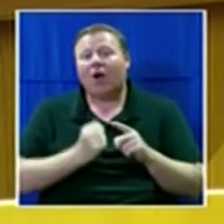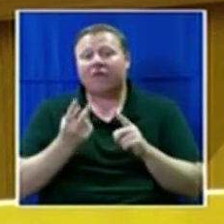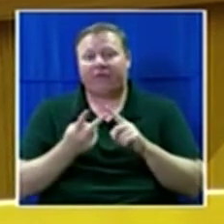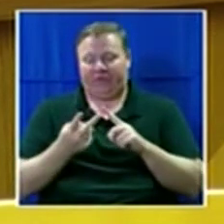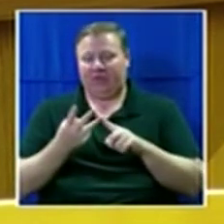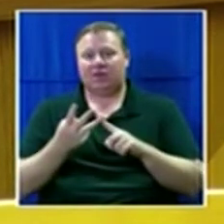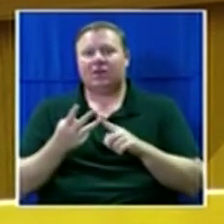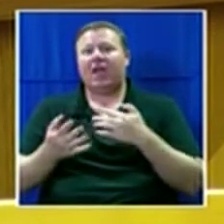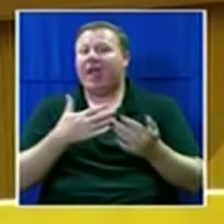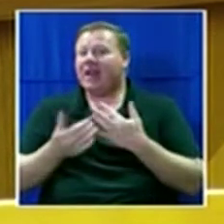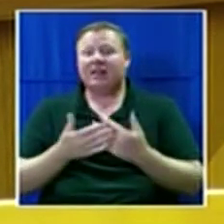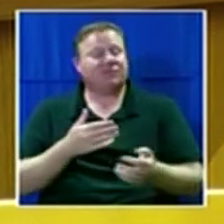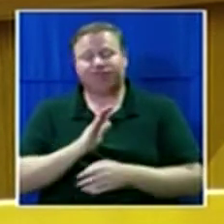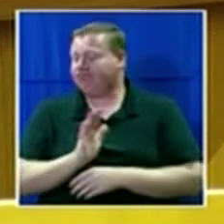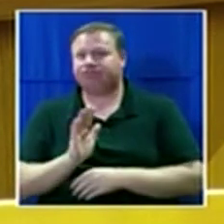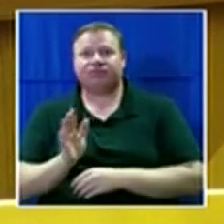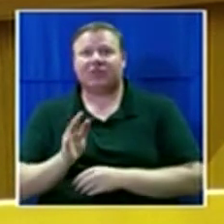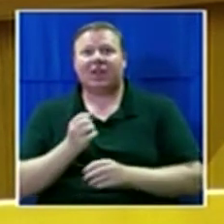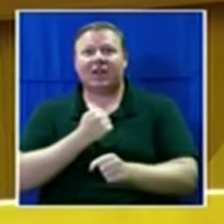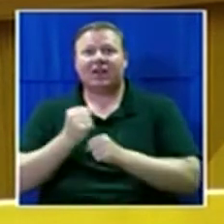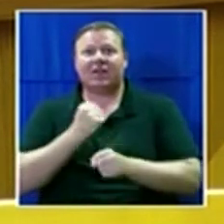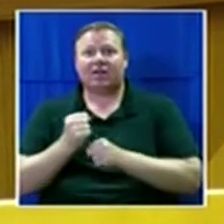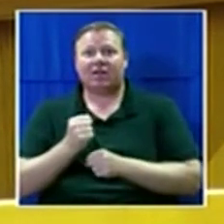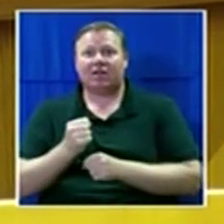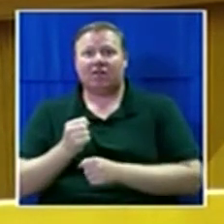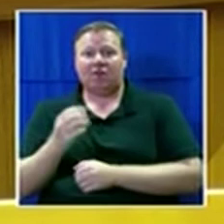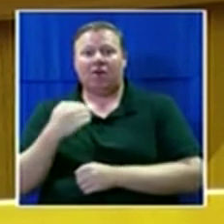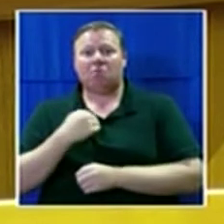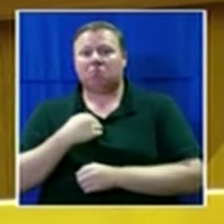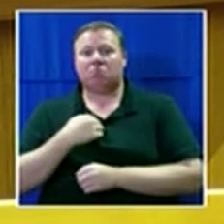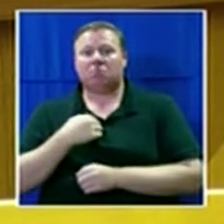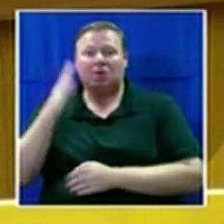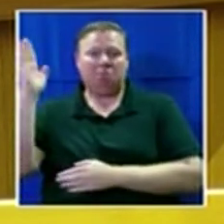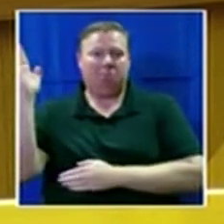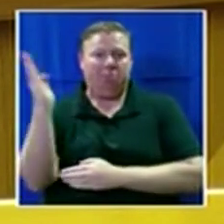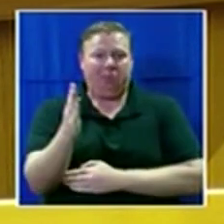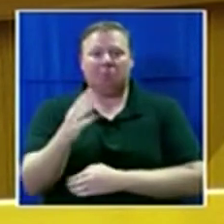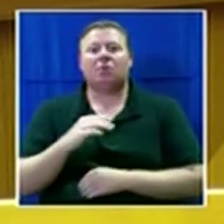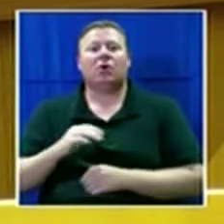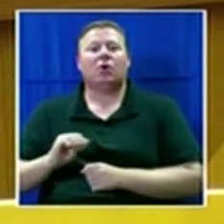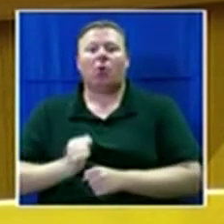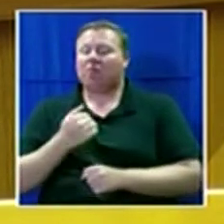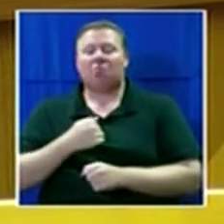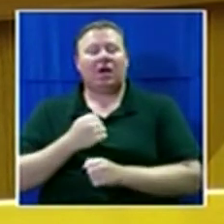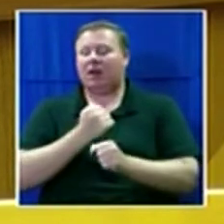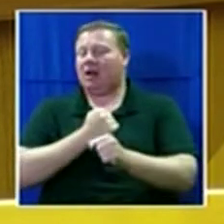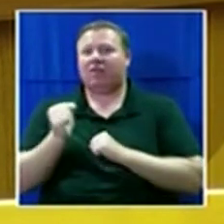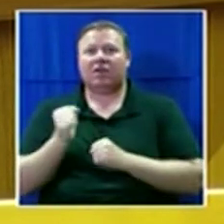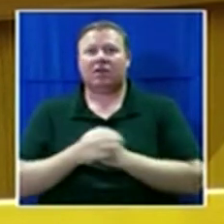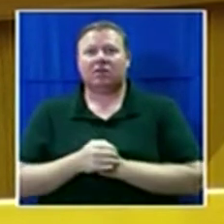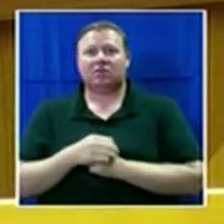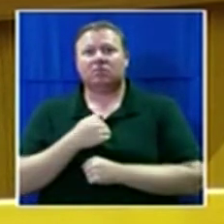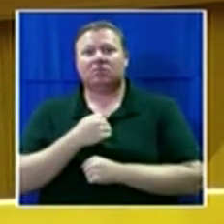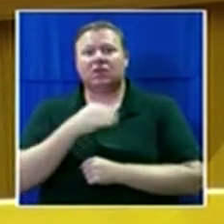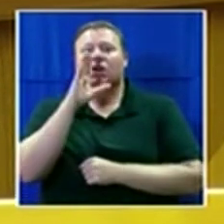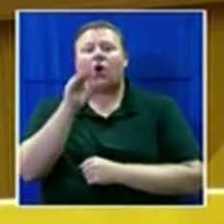not anything. I've never laid a hand on my wife. I asked that